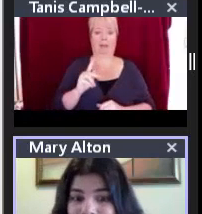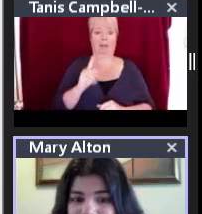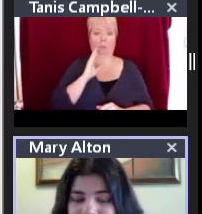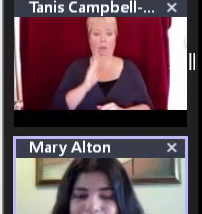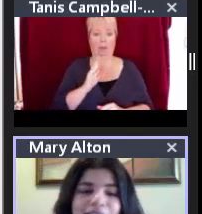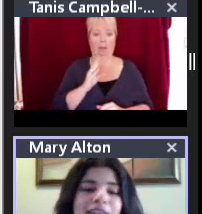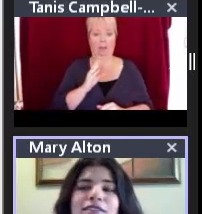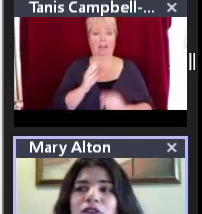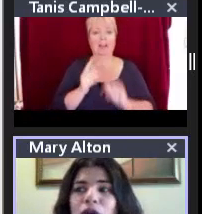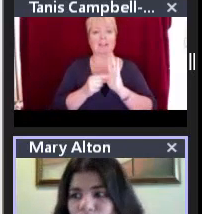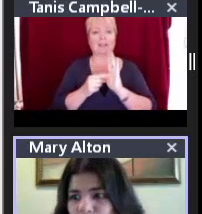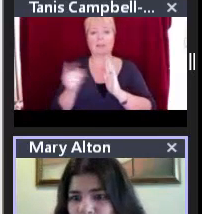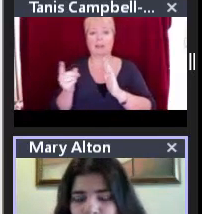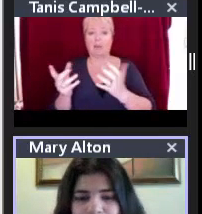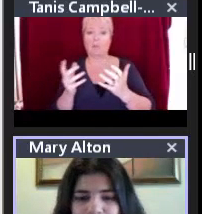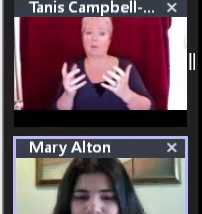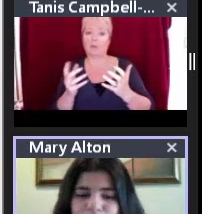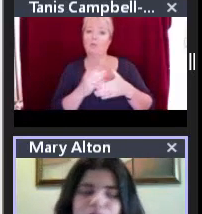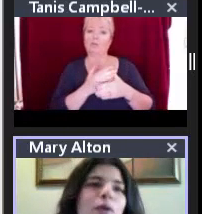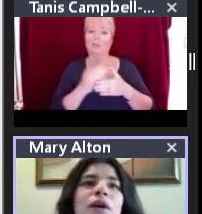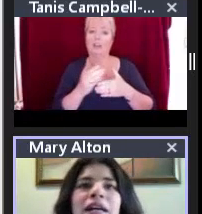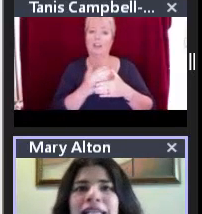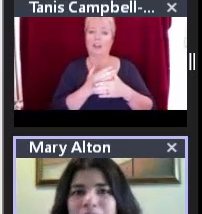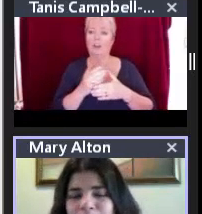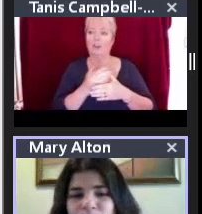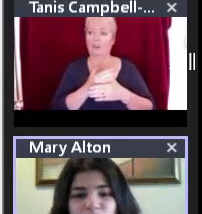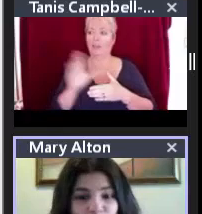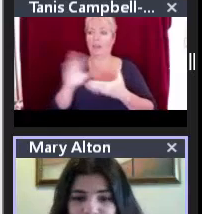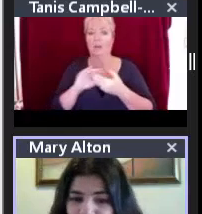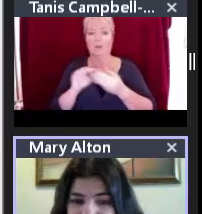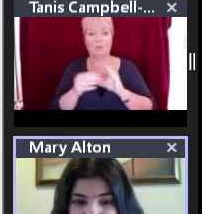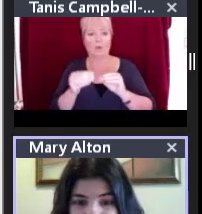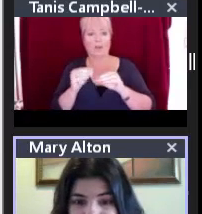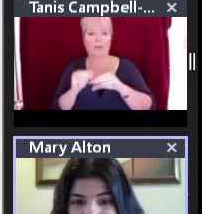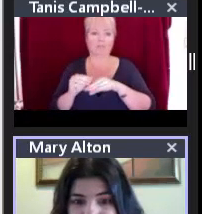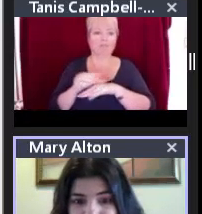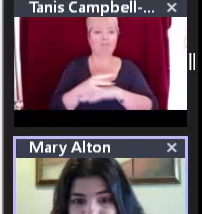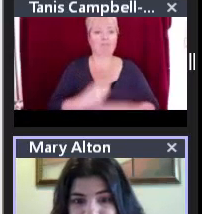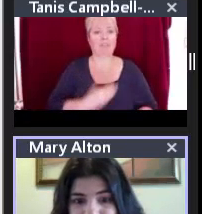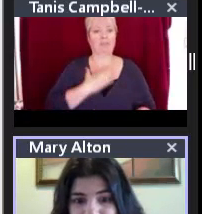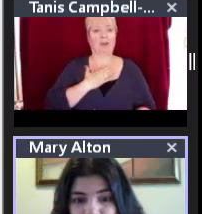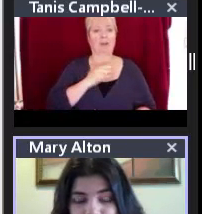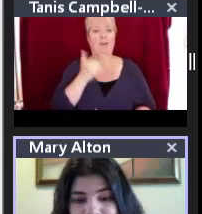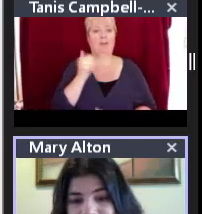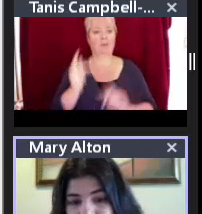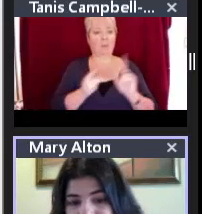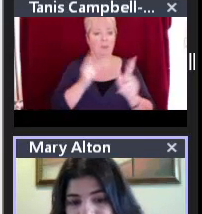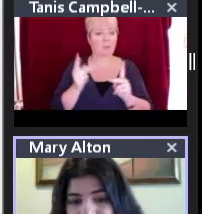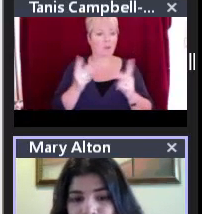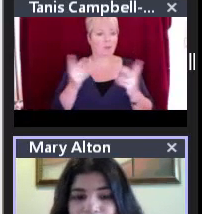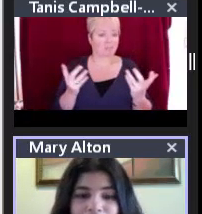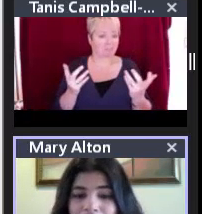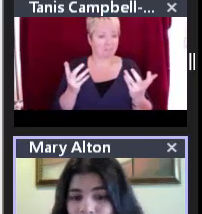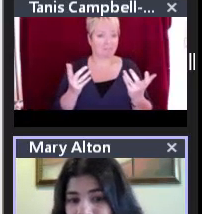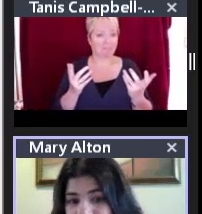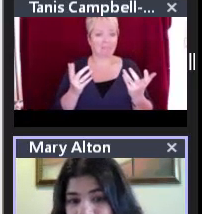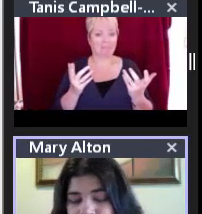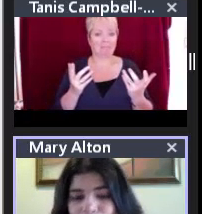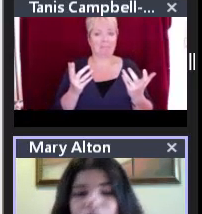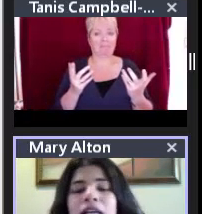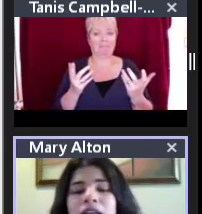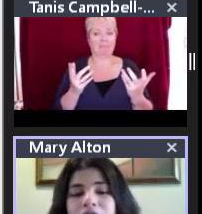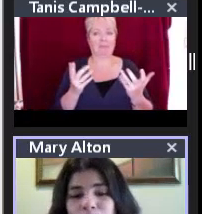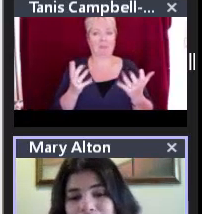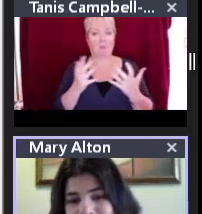give back and to also give hope to others. So sometimes sharing their experience of what they've been dealing with and how they've